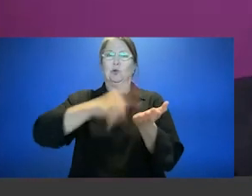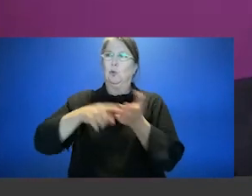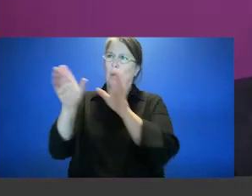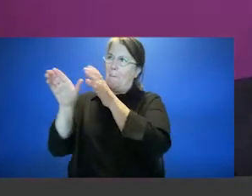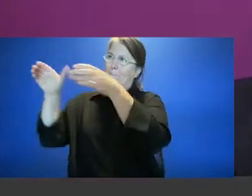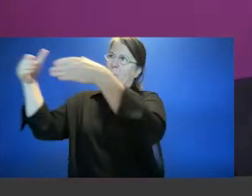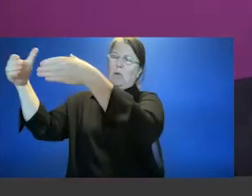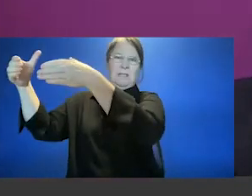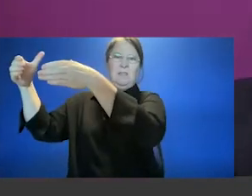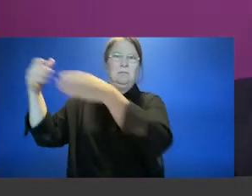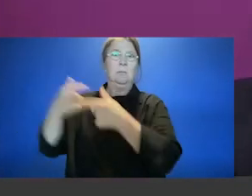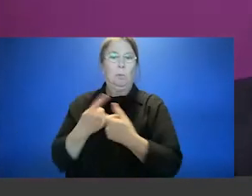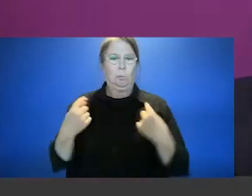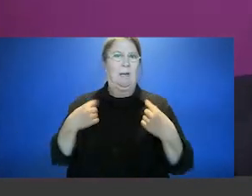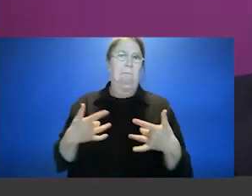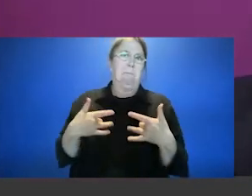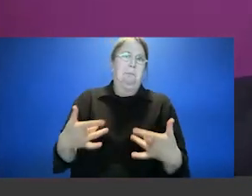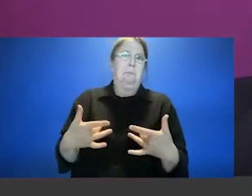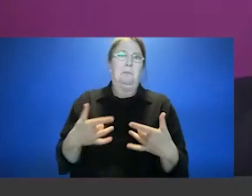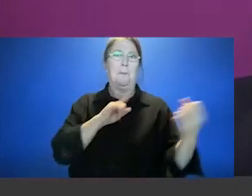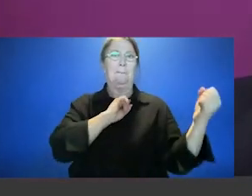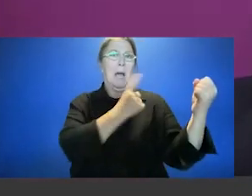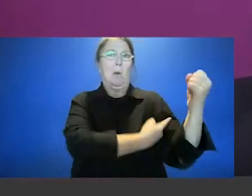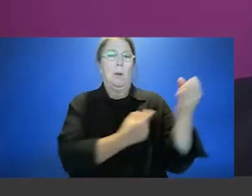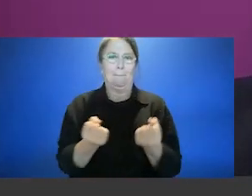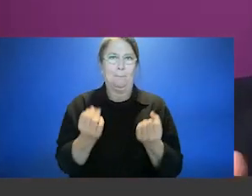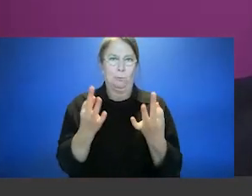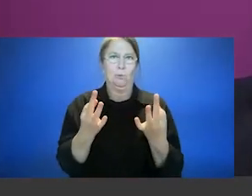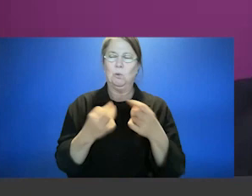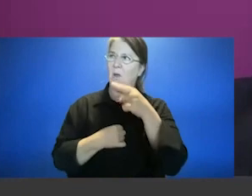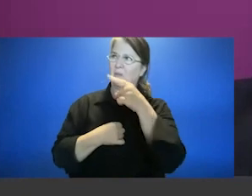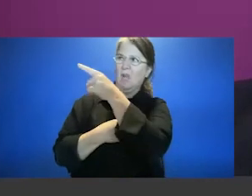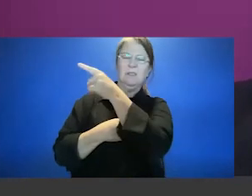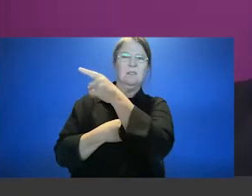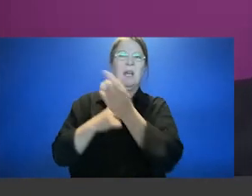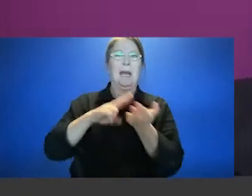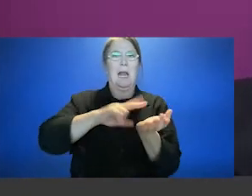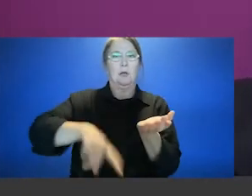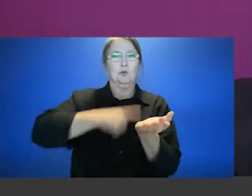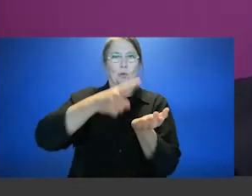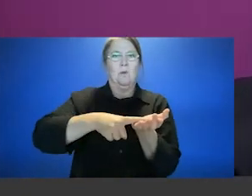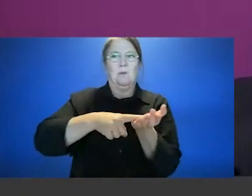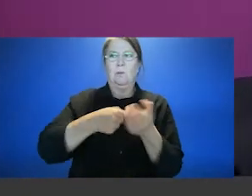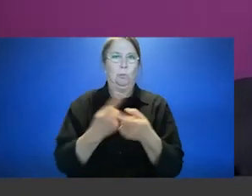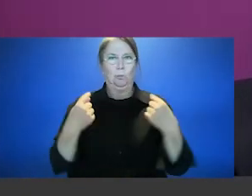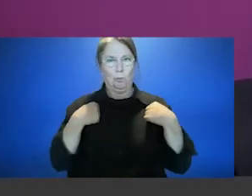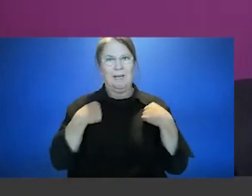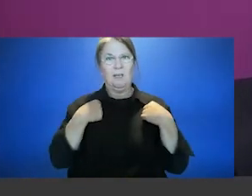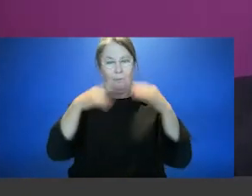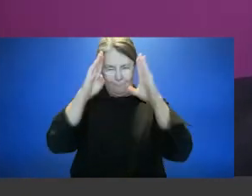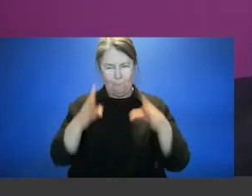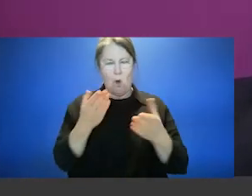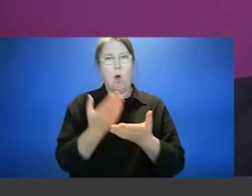be requesting further information. We would then expedite the assessment through Bruce's